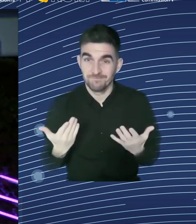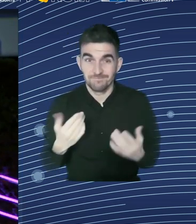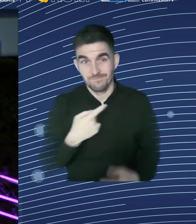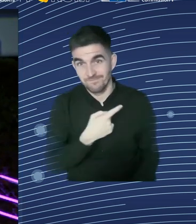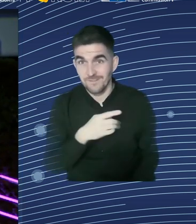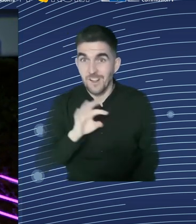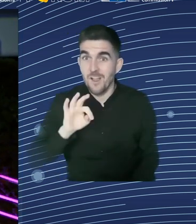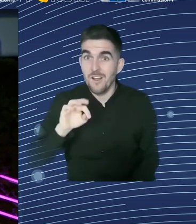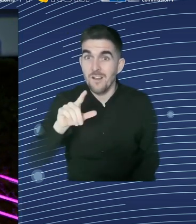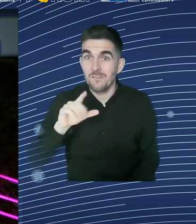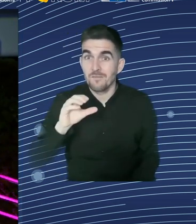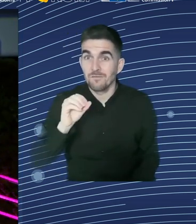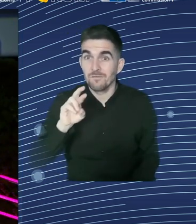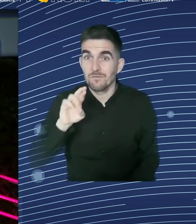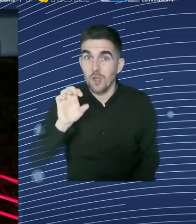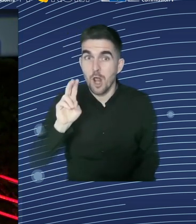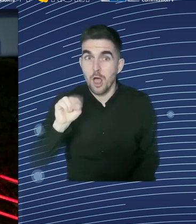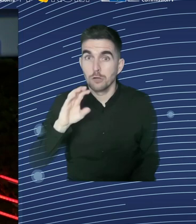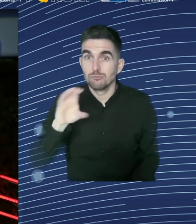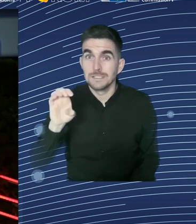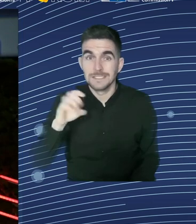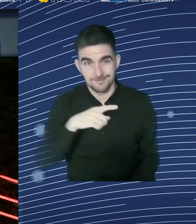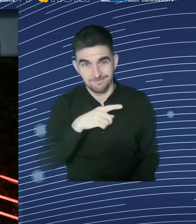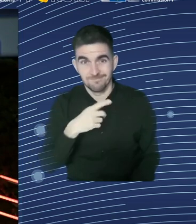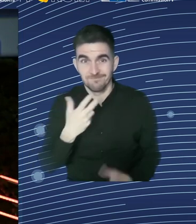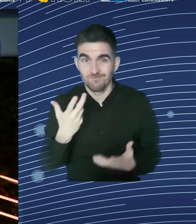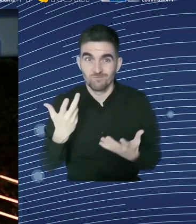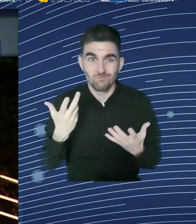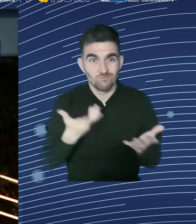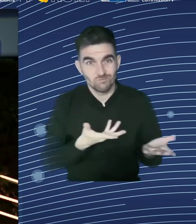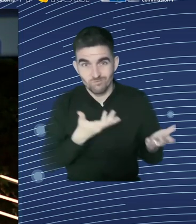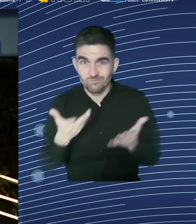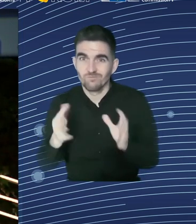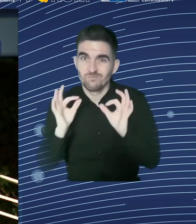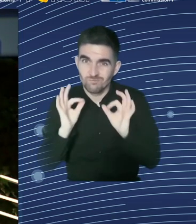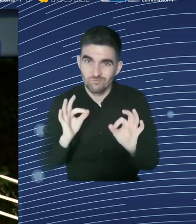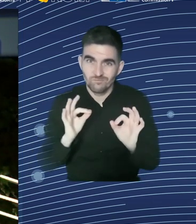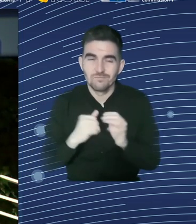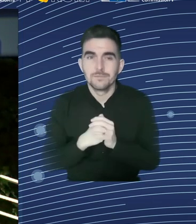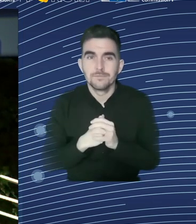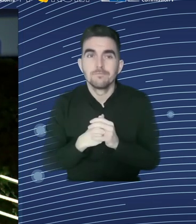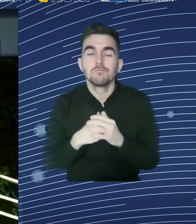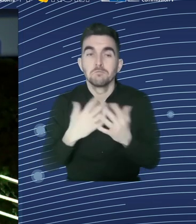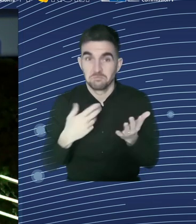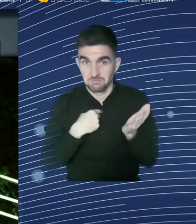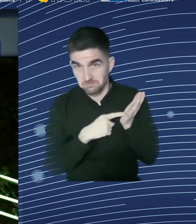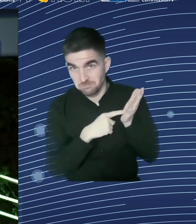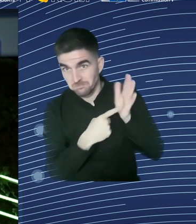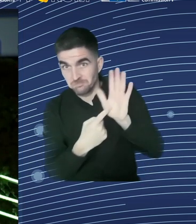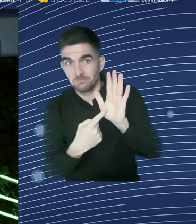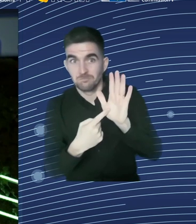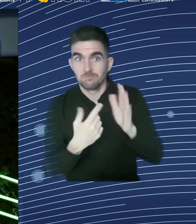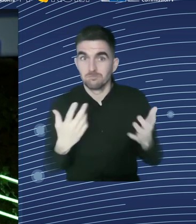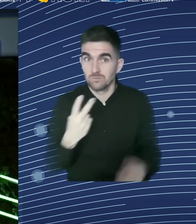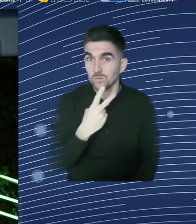of the 2023 Employment and Social Developments in Europe report, in short, ESDE. My colleague Jakub Kajsel and I will